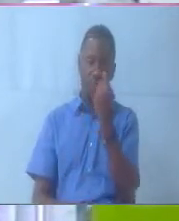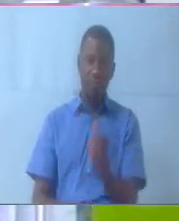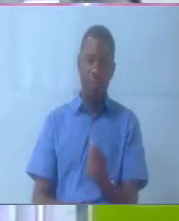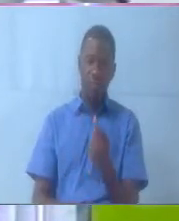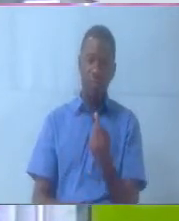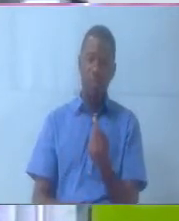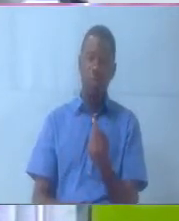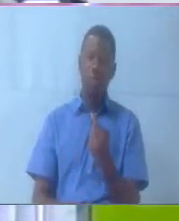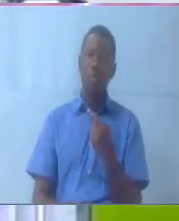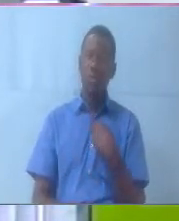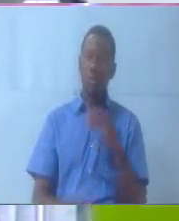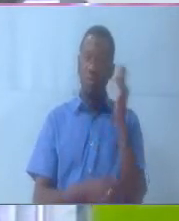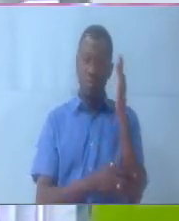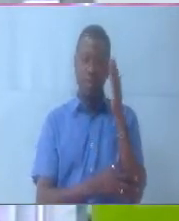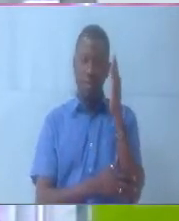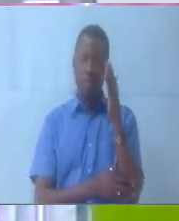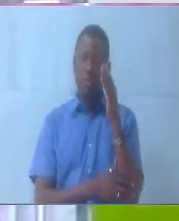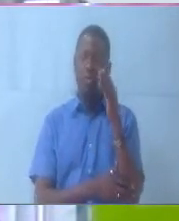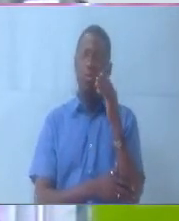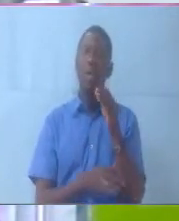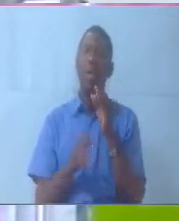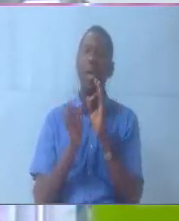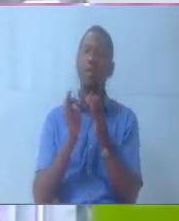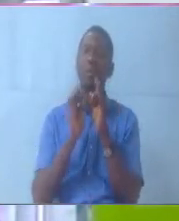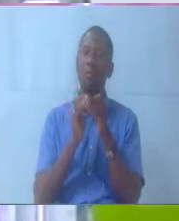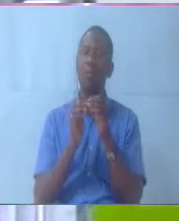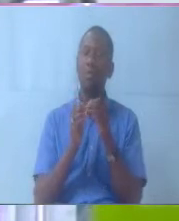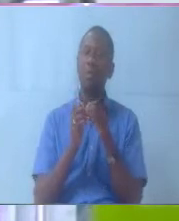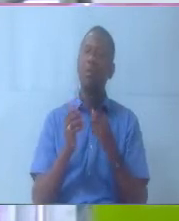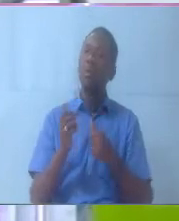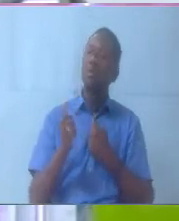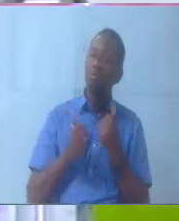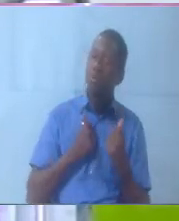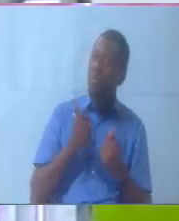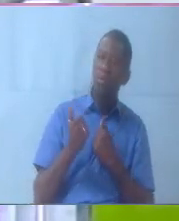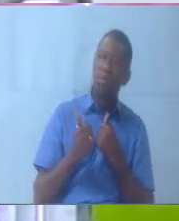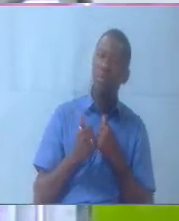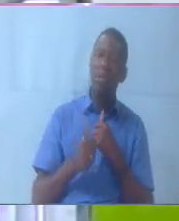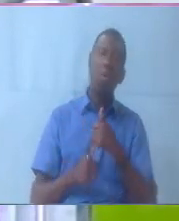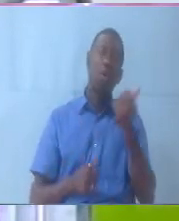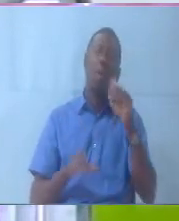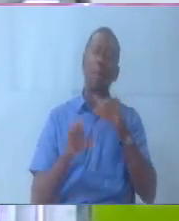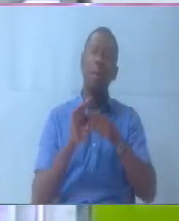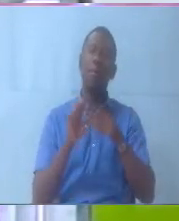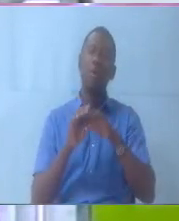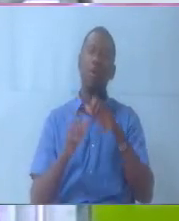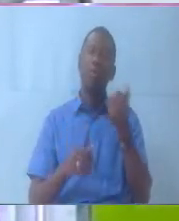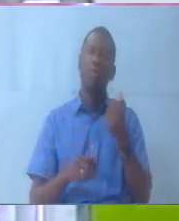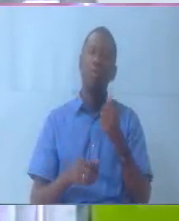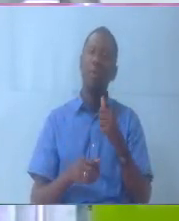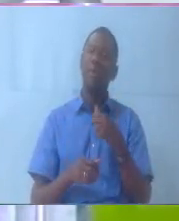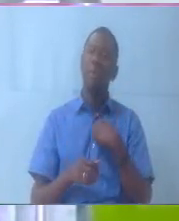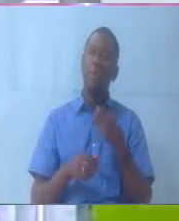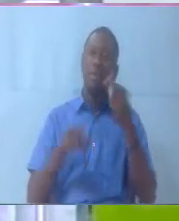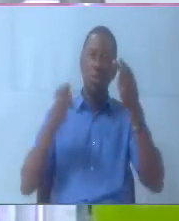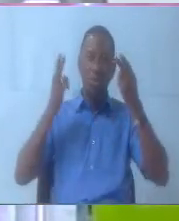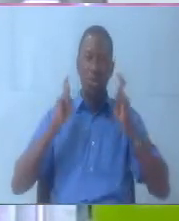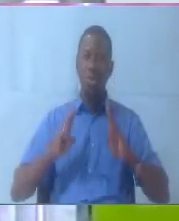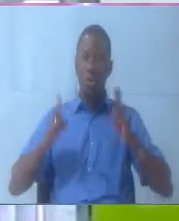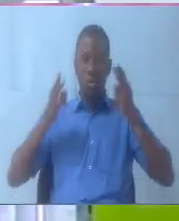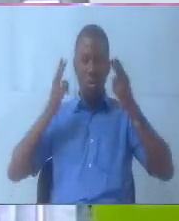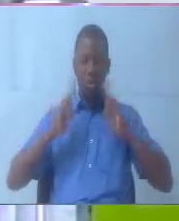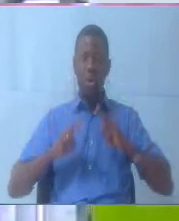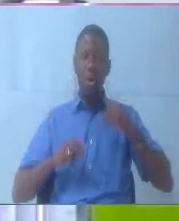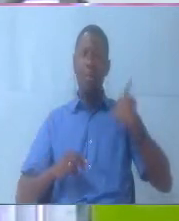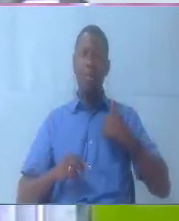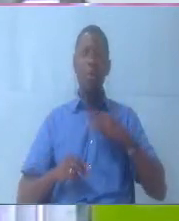to take us through some of the experiences of the other members of the bench. Ngalon Honorable